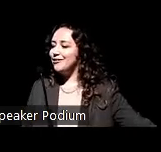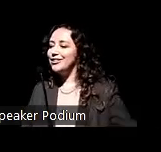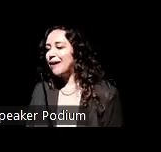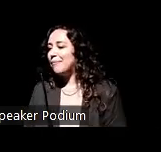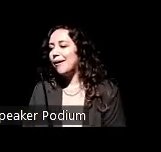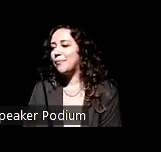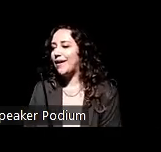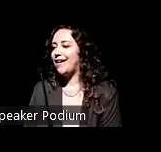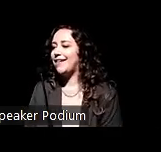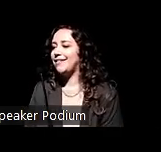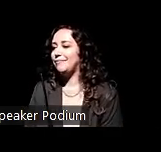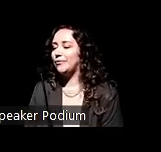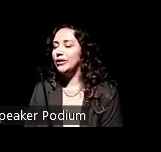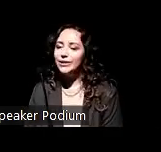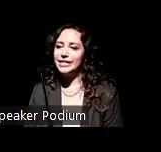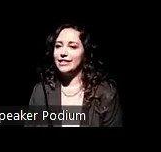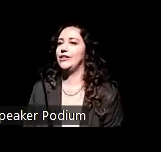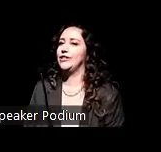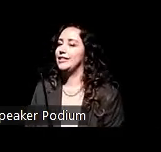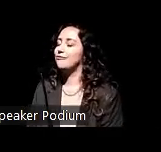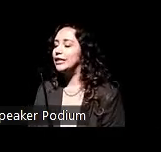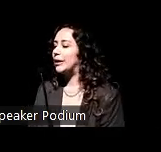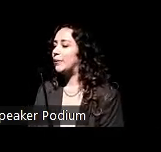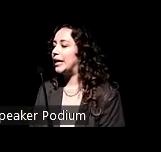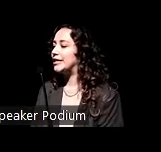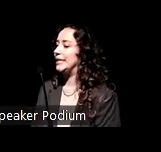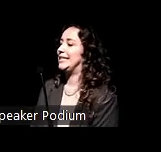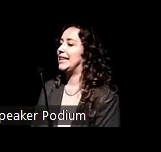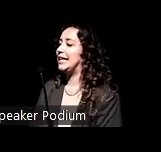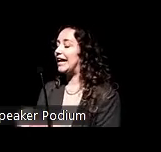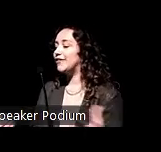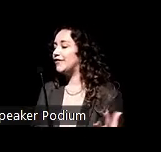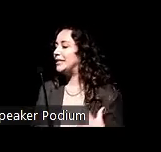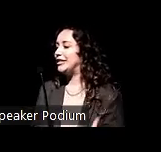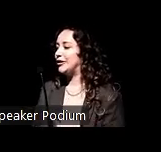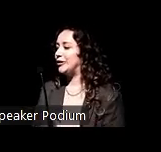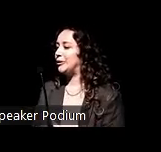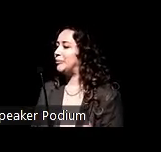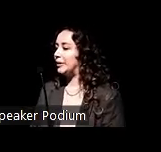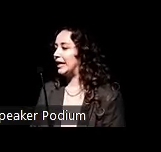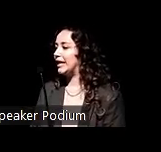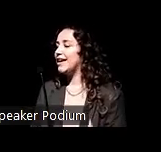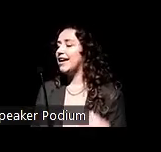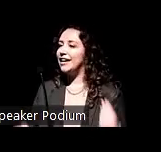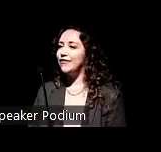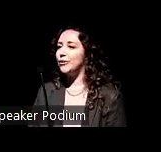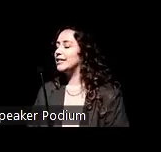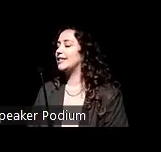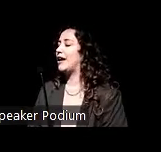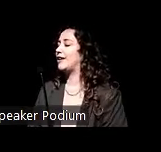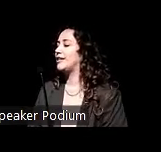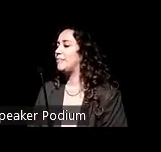So just to wrap up, reuse and deconstruction, it's a really great way to extend the life of a material or building. It